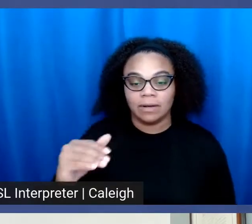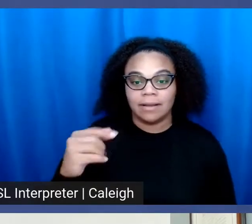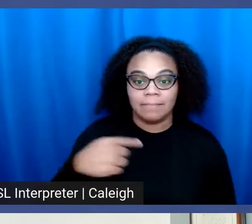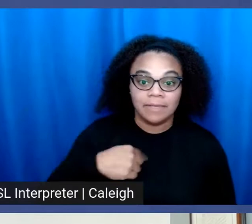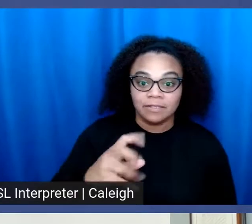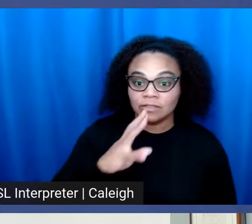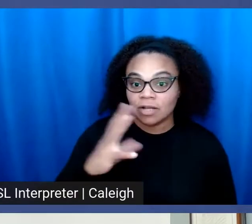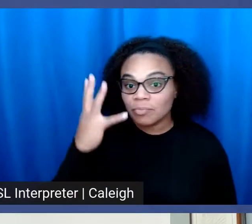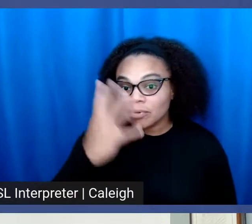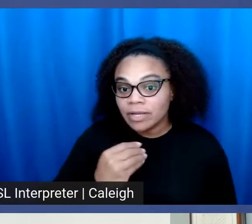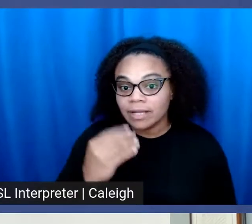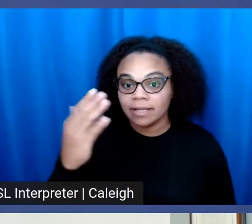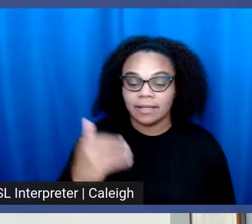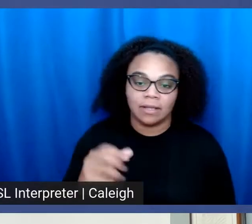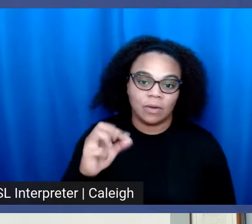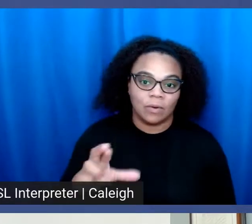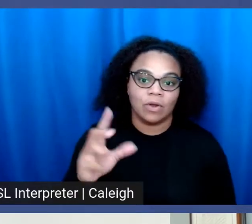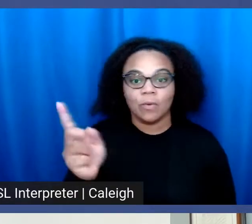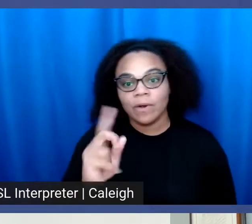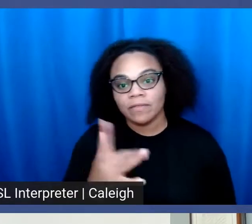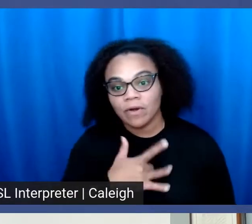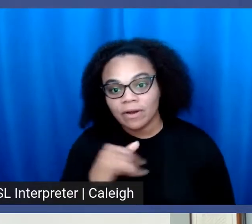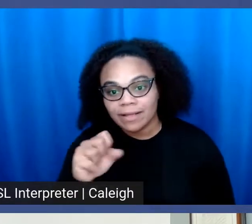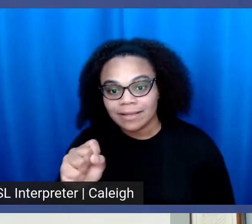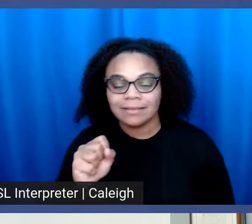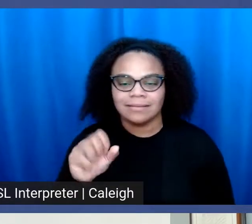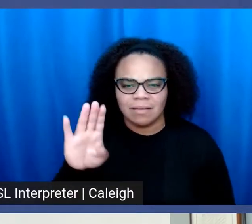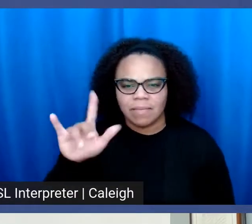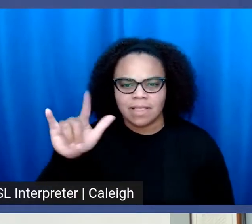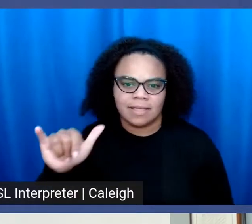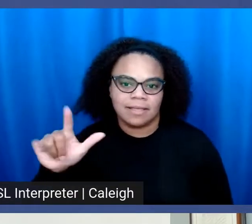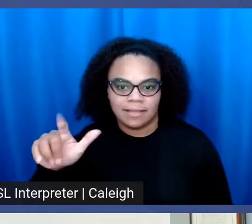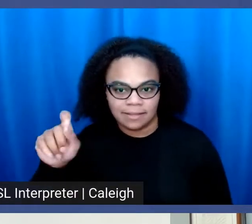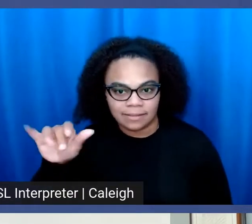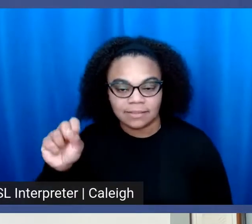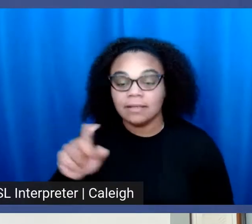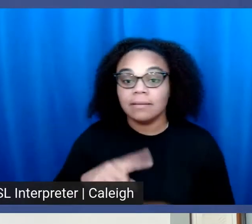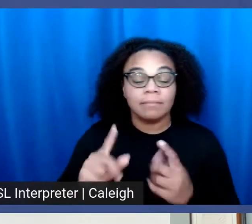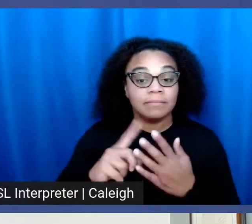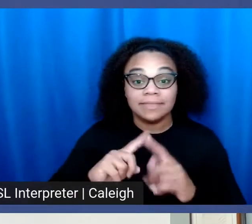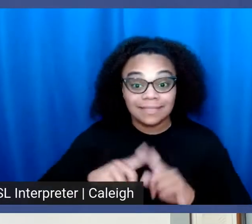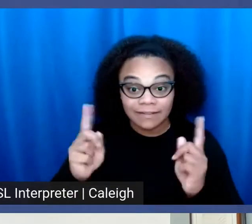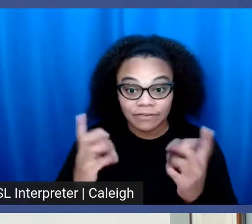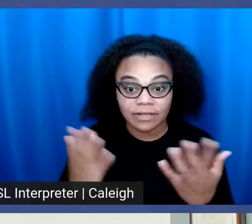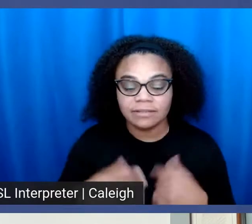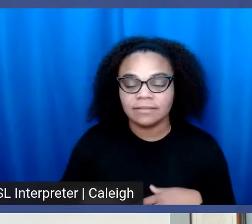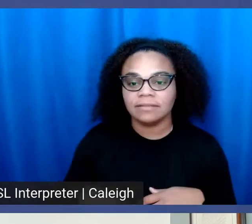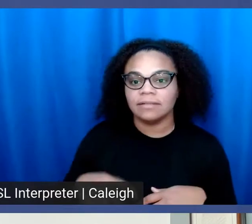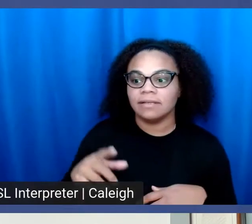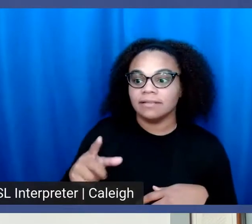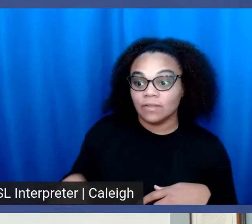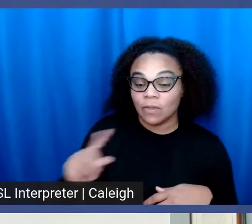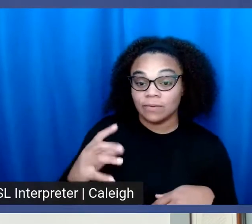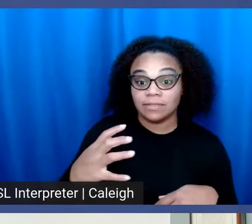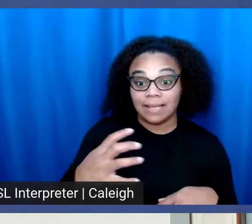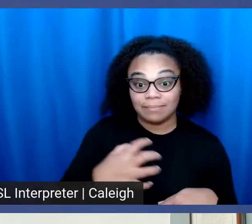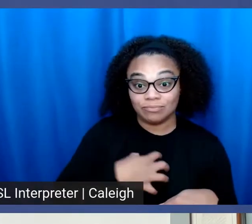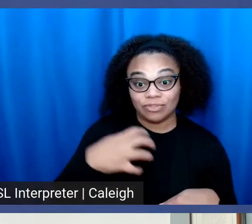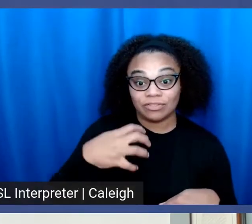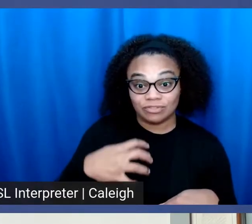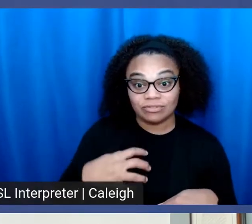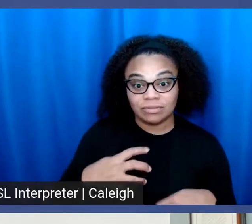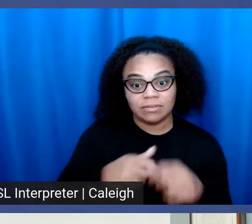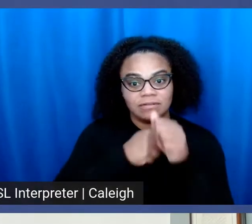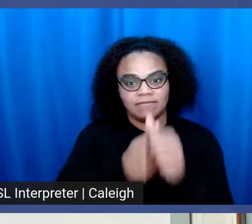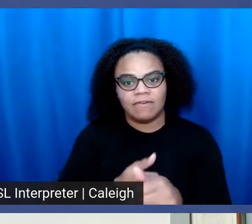Heart Is by Billy Letts. But the difference is that those objections followed the established